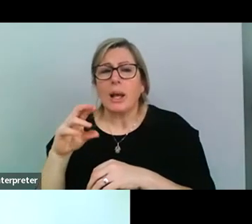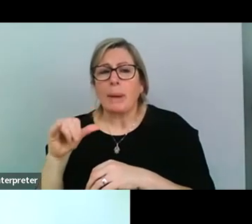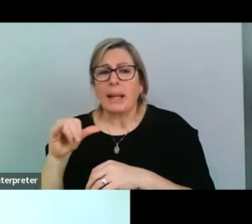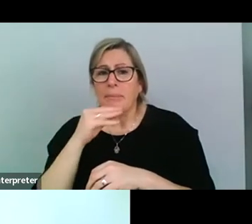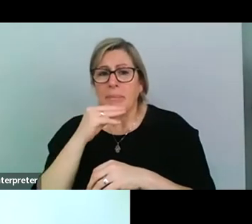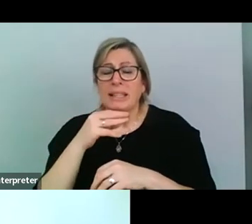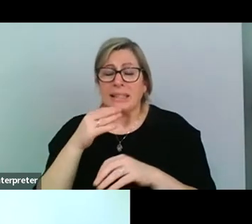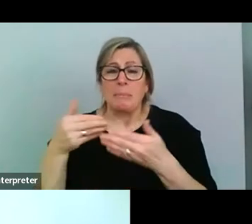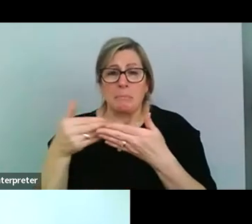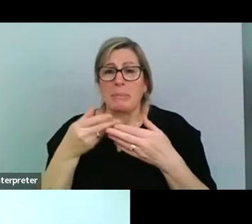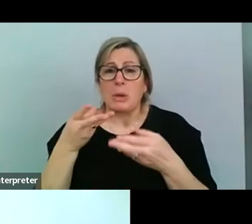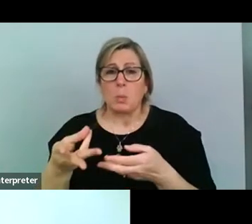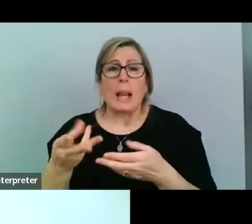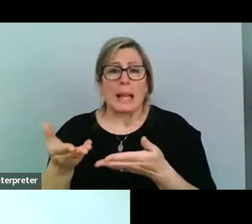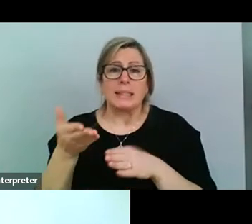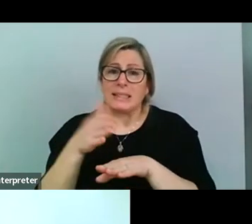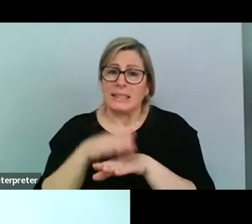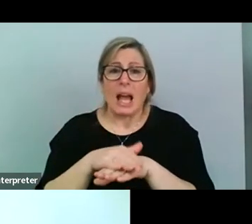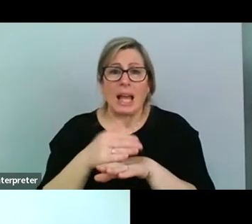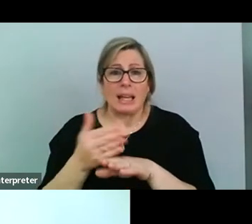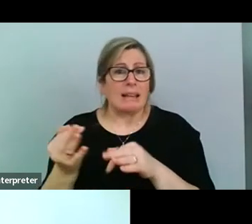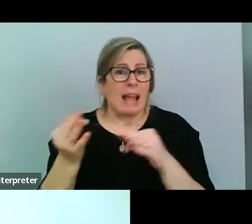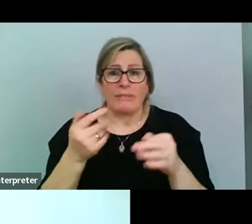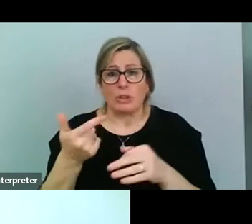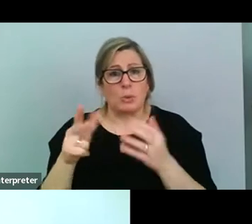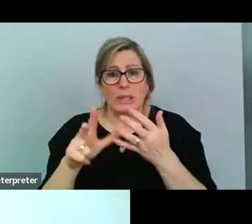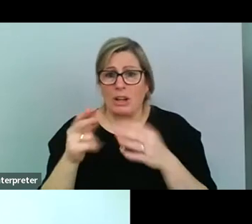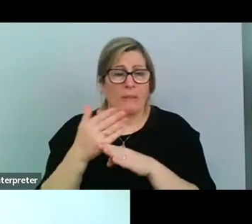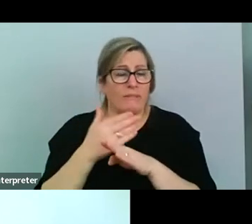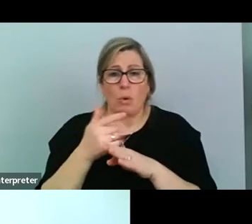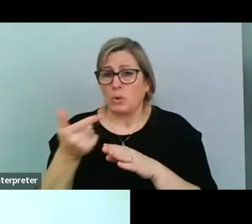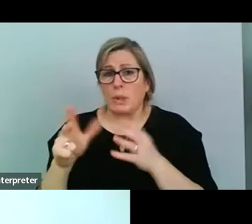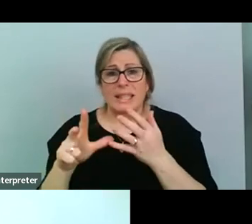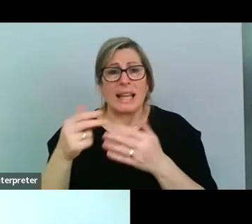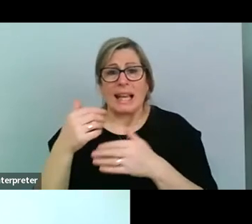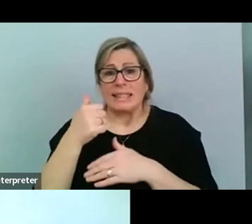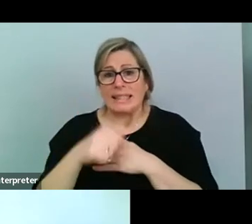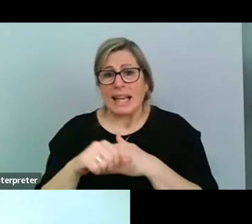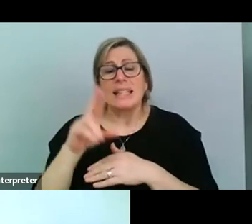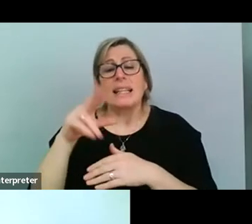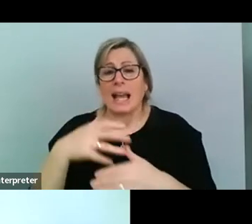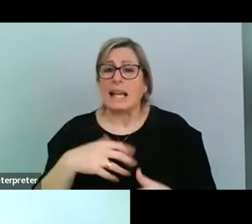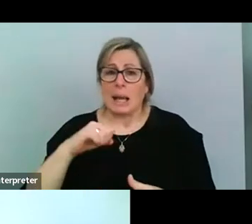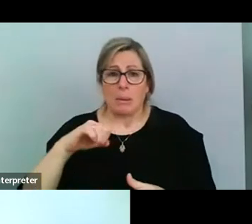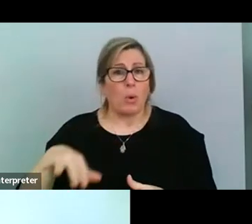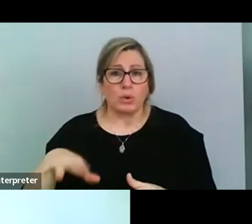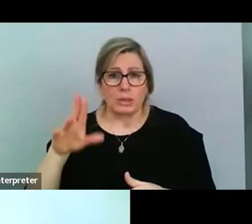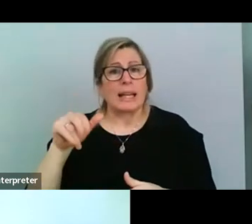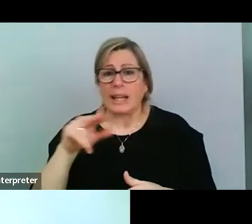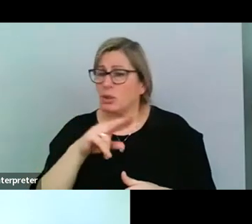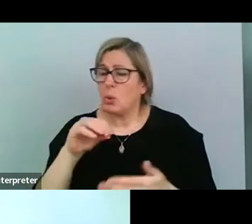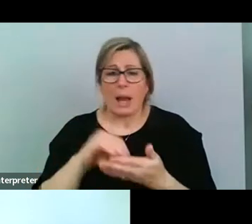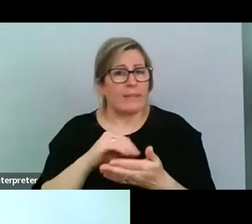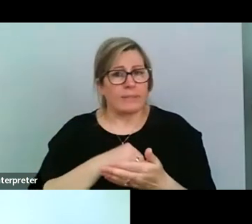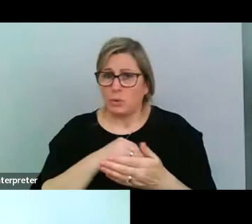will die within 28 days, they can have that abortion, you know, whenever they choose, and they don't have to go to